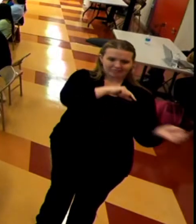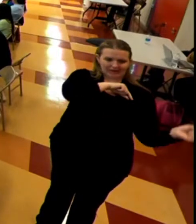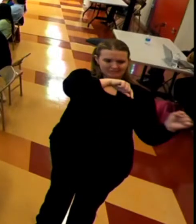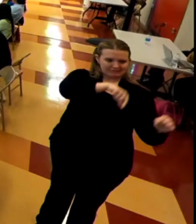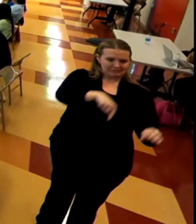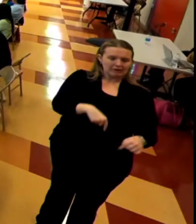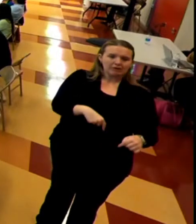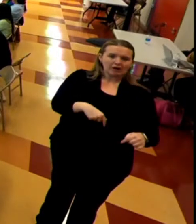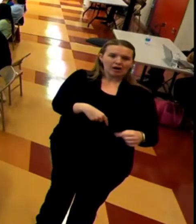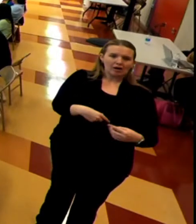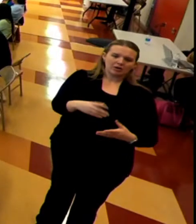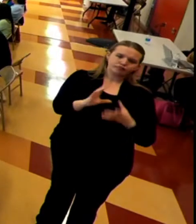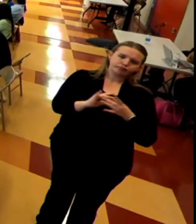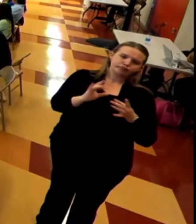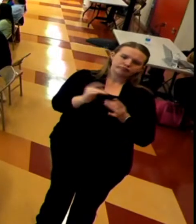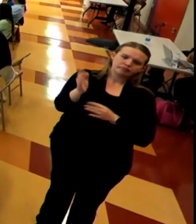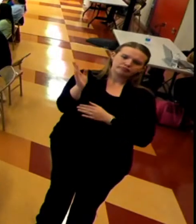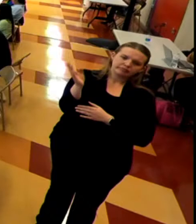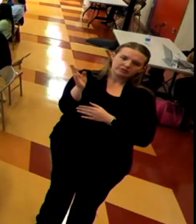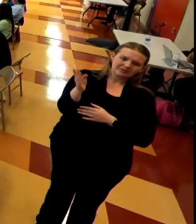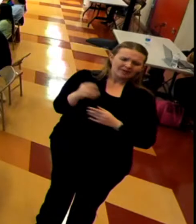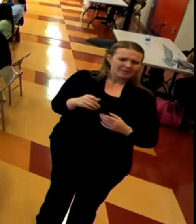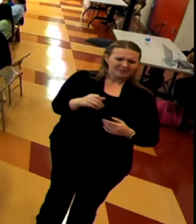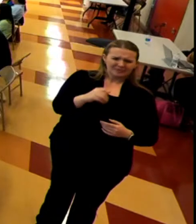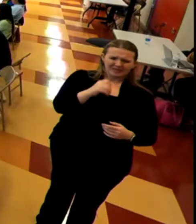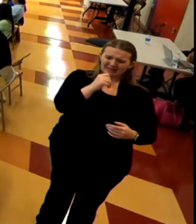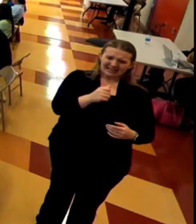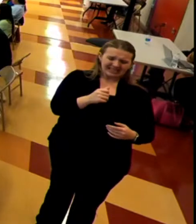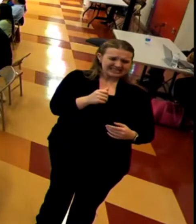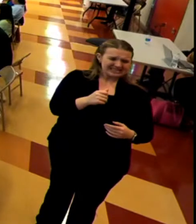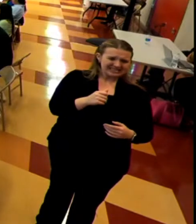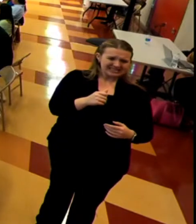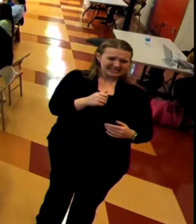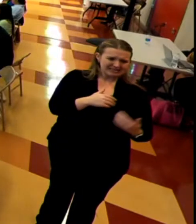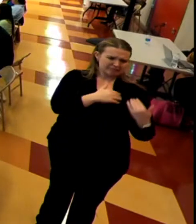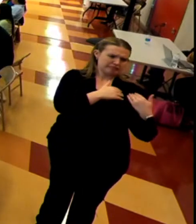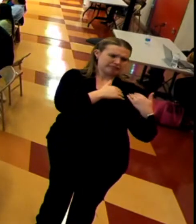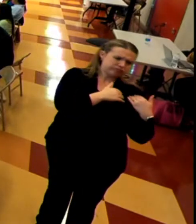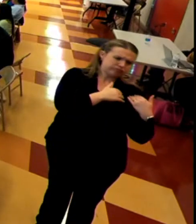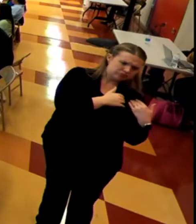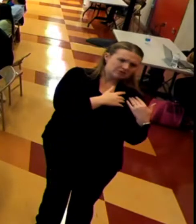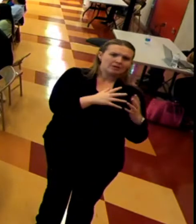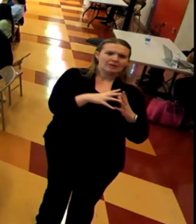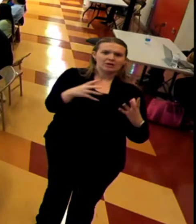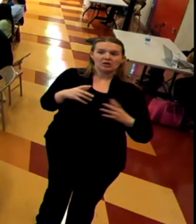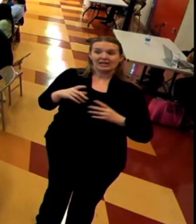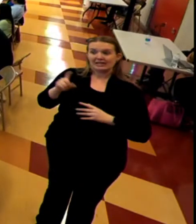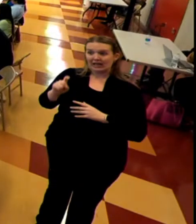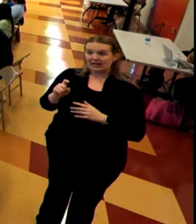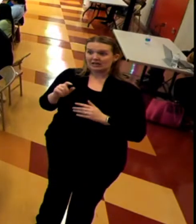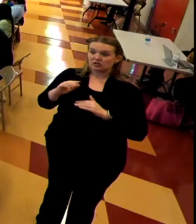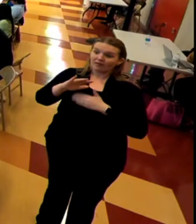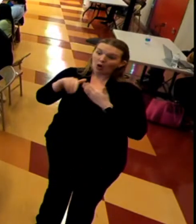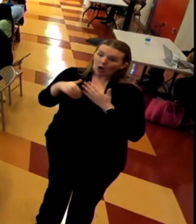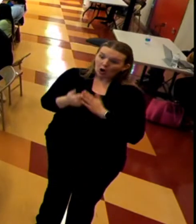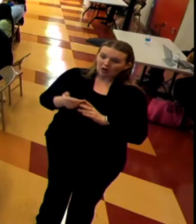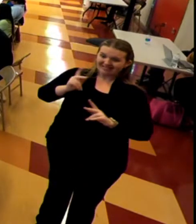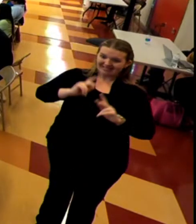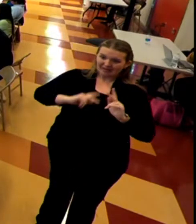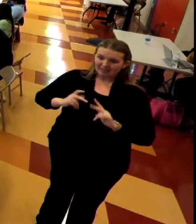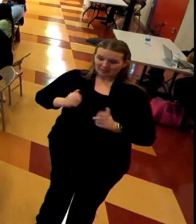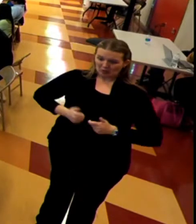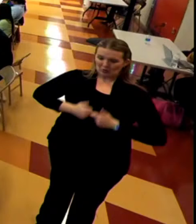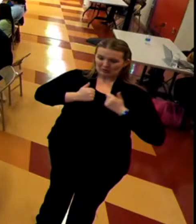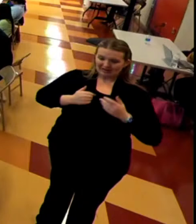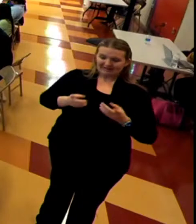to speak, but that just doesn't weigh on me as much as the needs of all of the residents in District